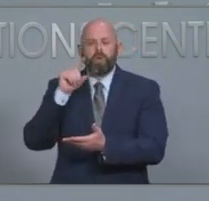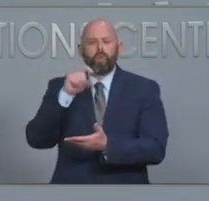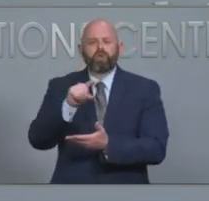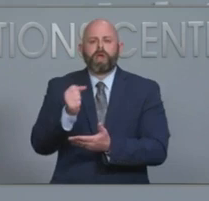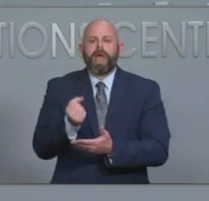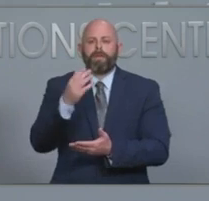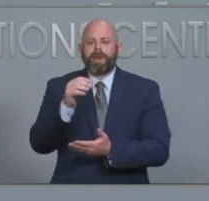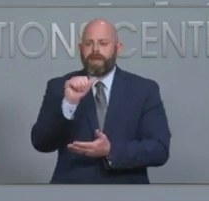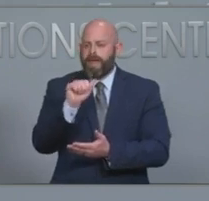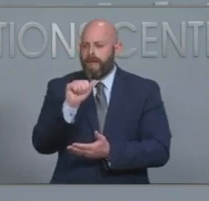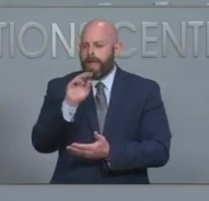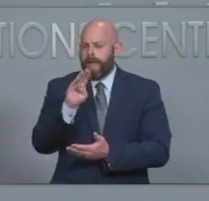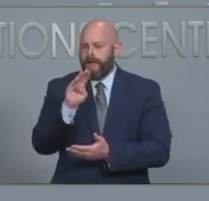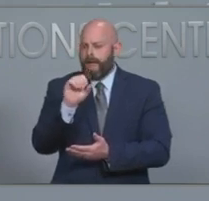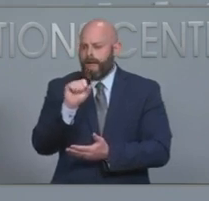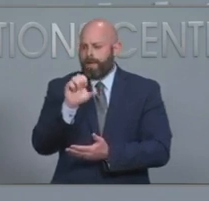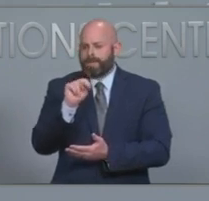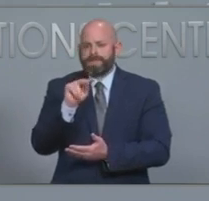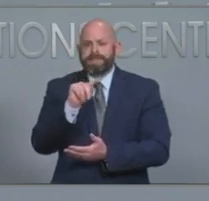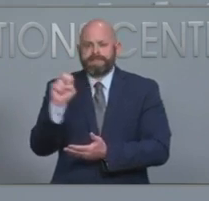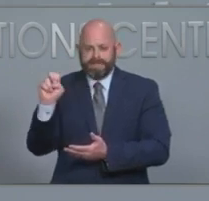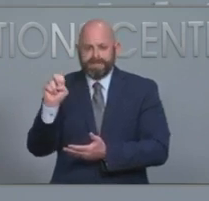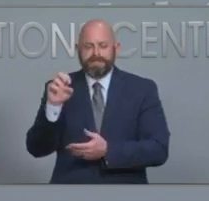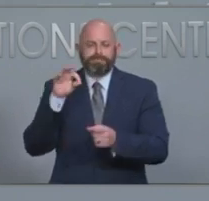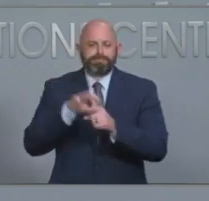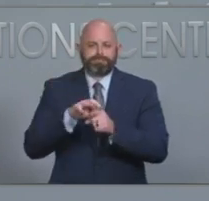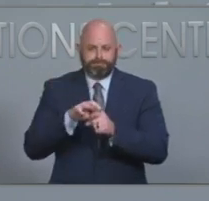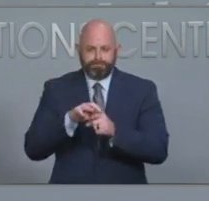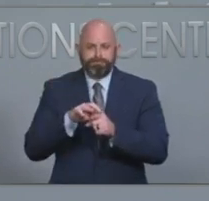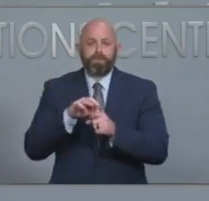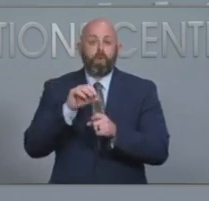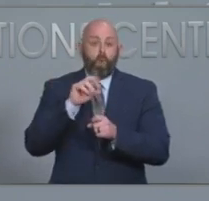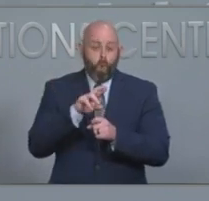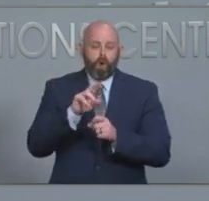were included one of the ID exception